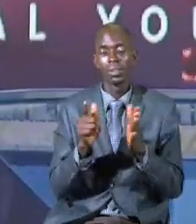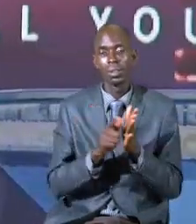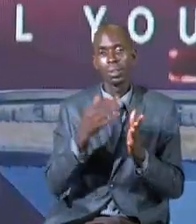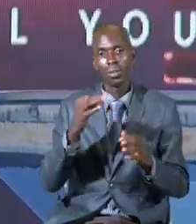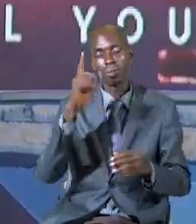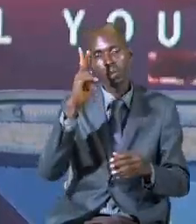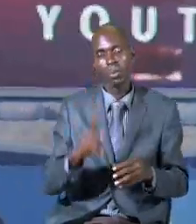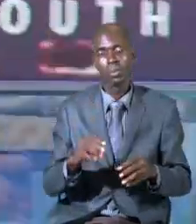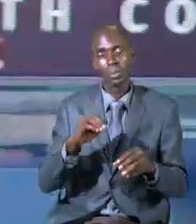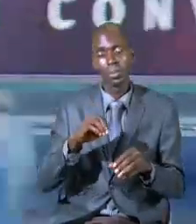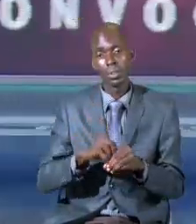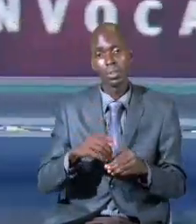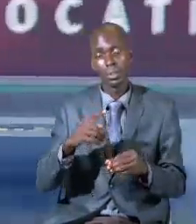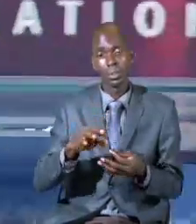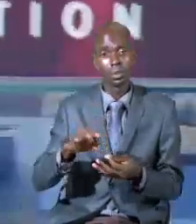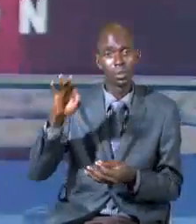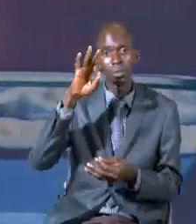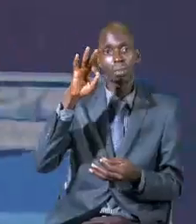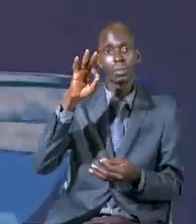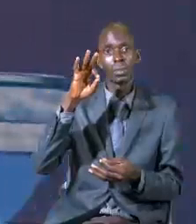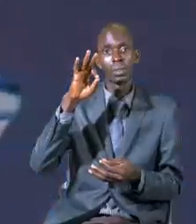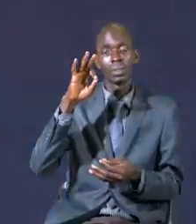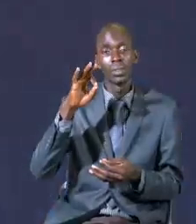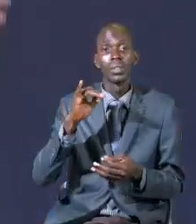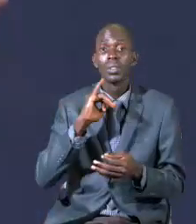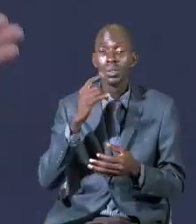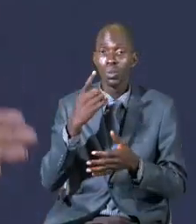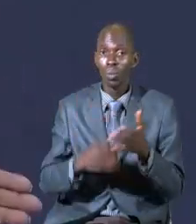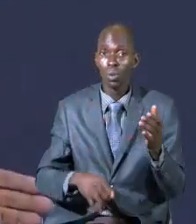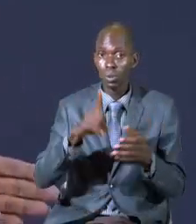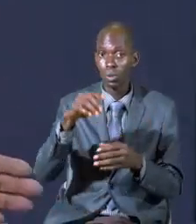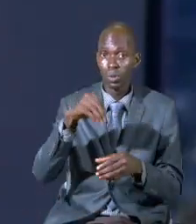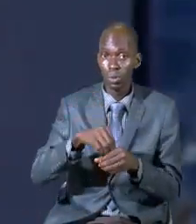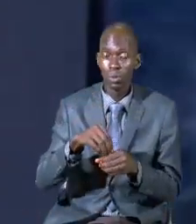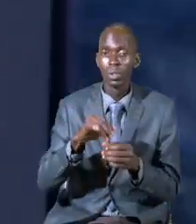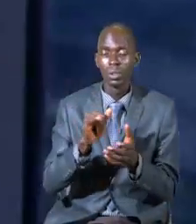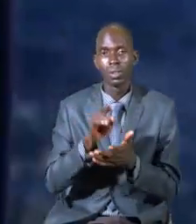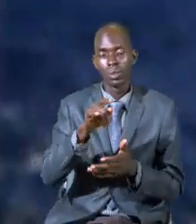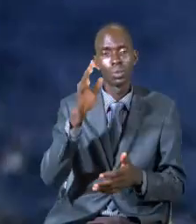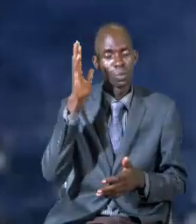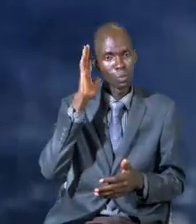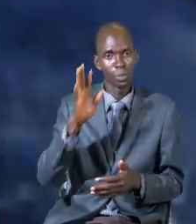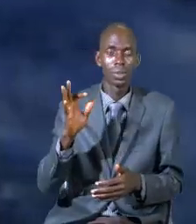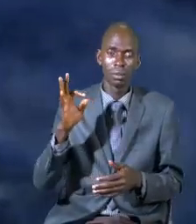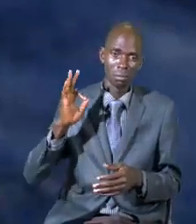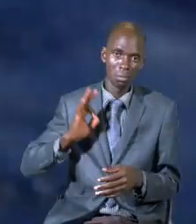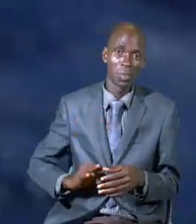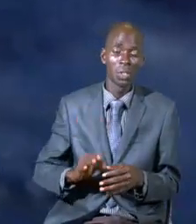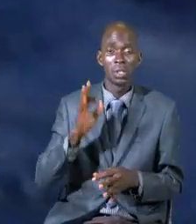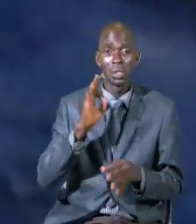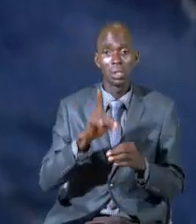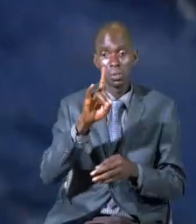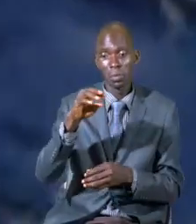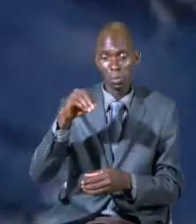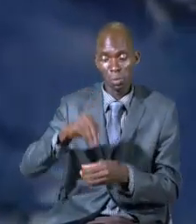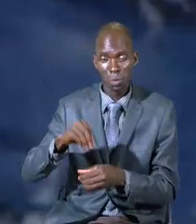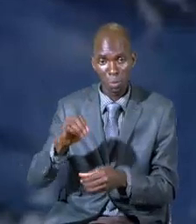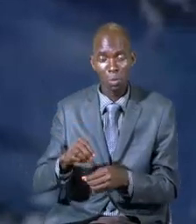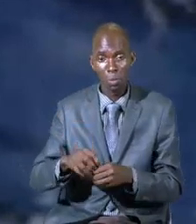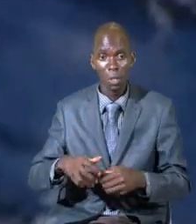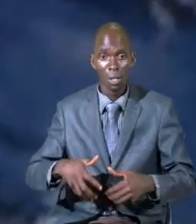the law. He says what you sow is what you are going to reap. If you sow anger, you are going to